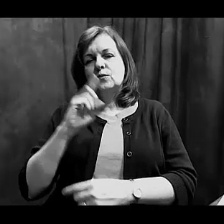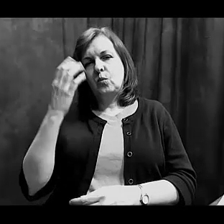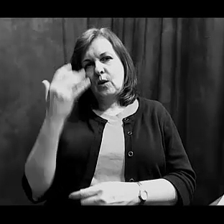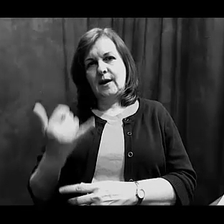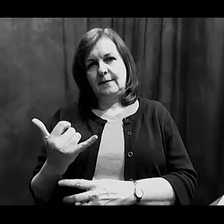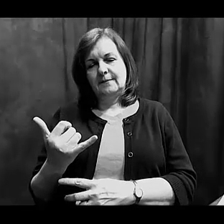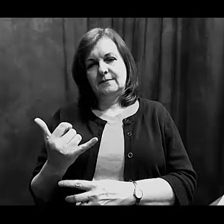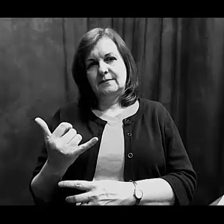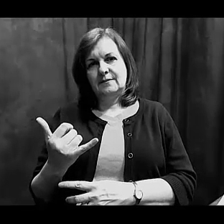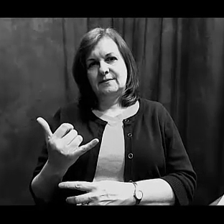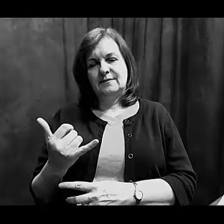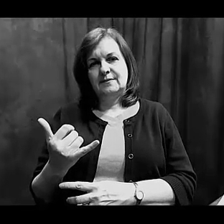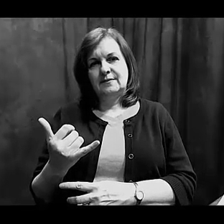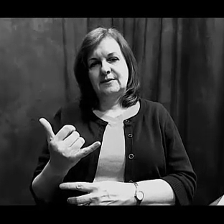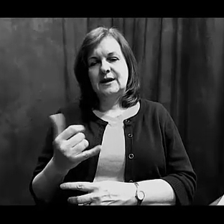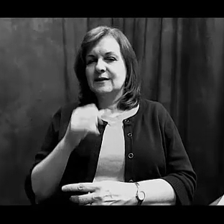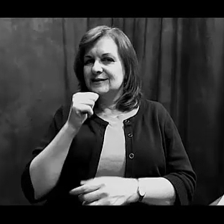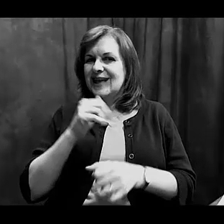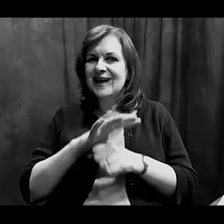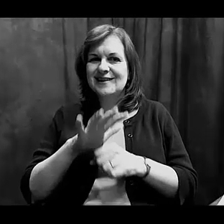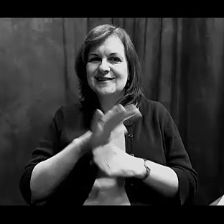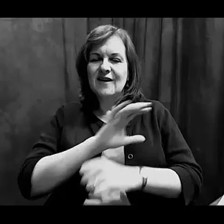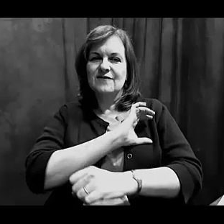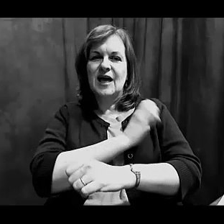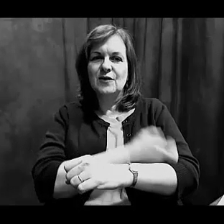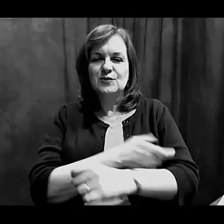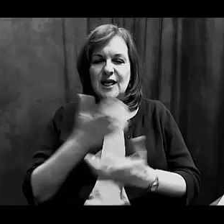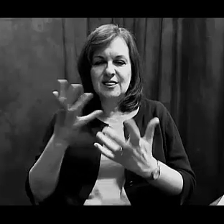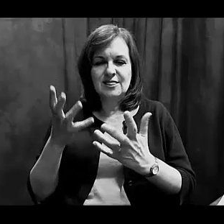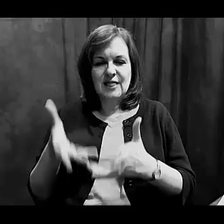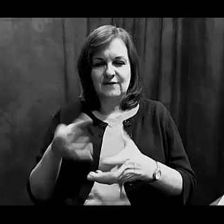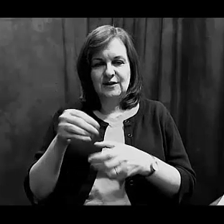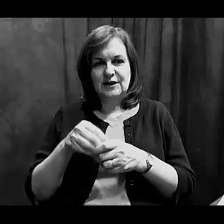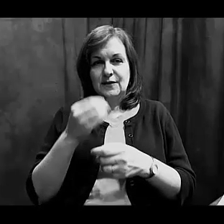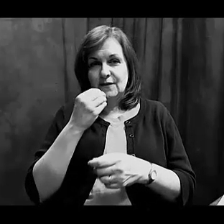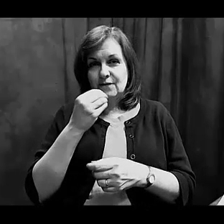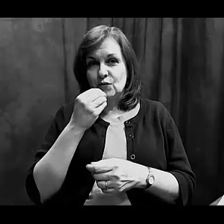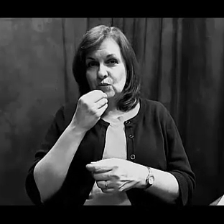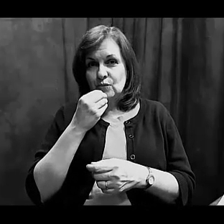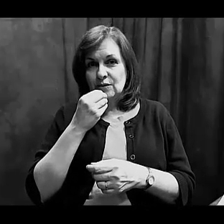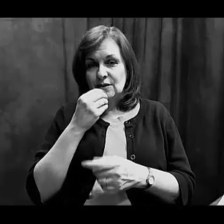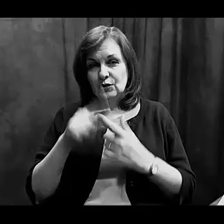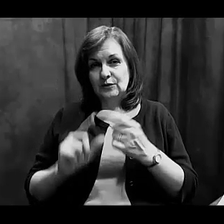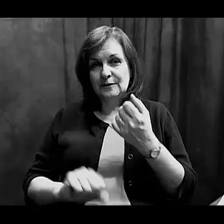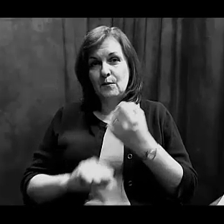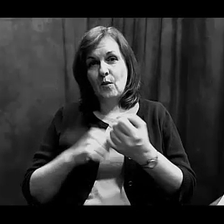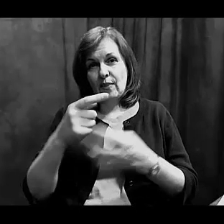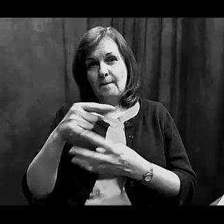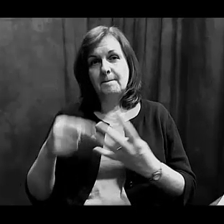this is why. There just simply isn't enough energy left to sustain them.